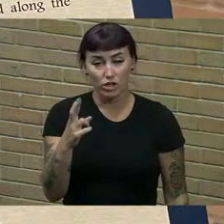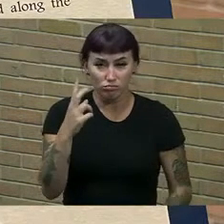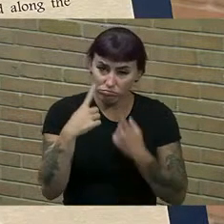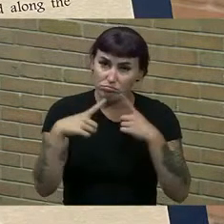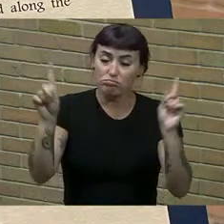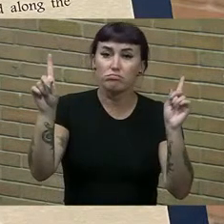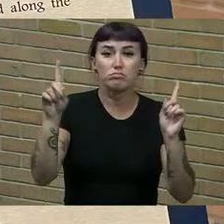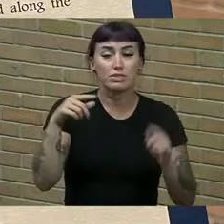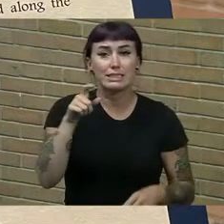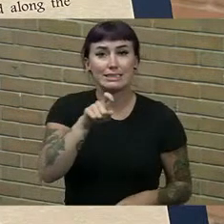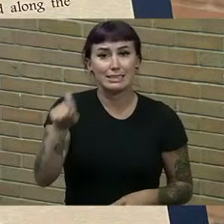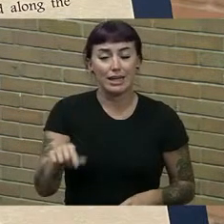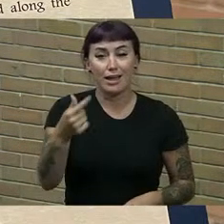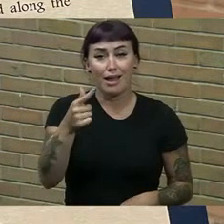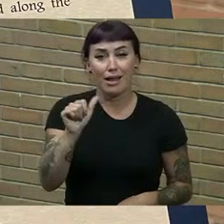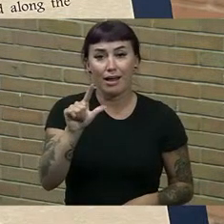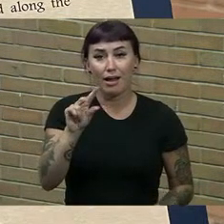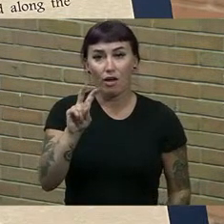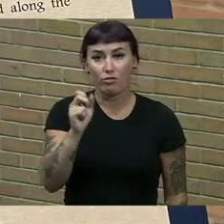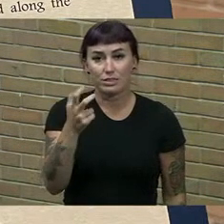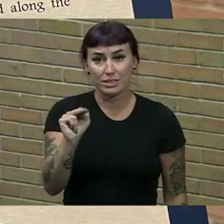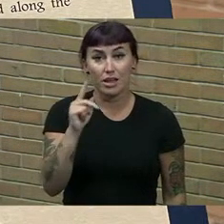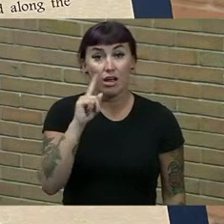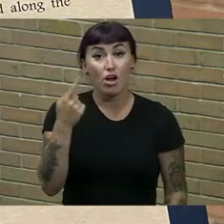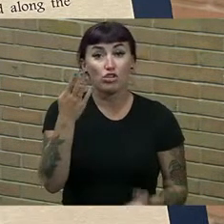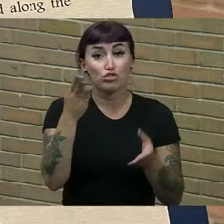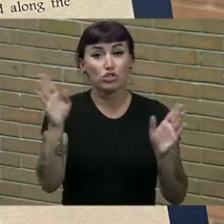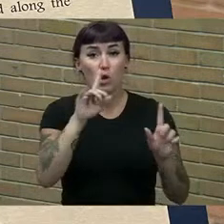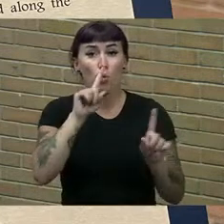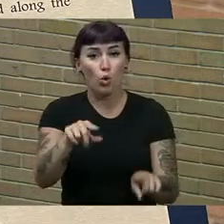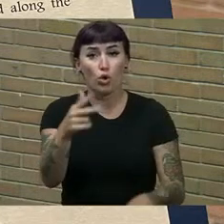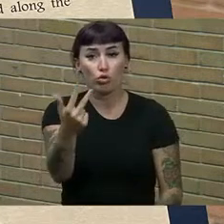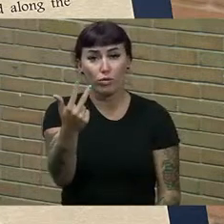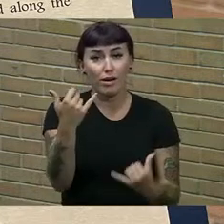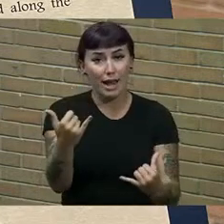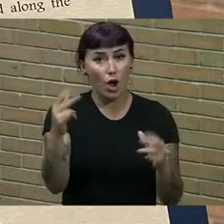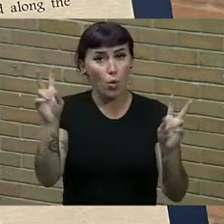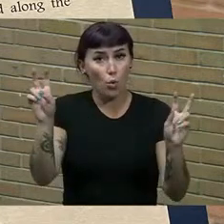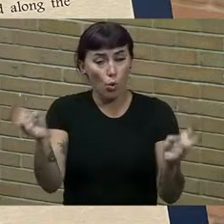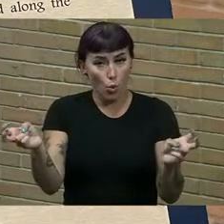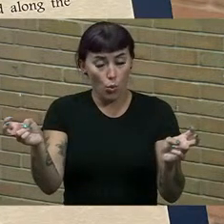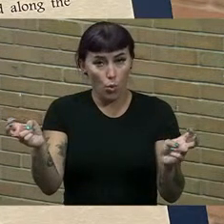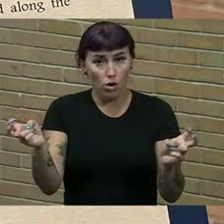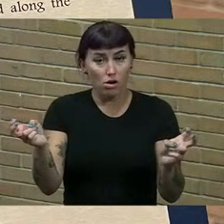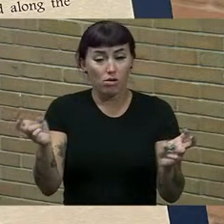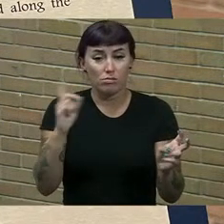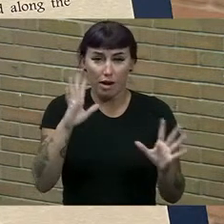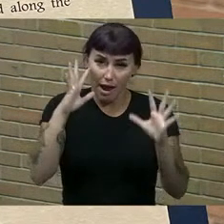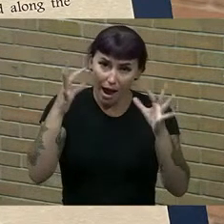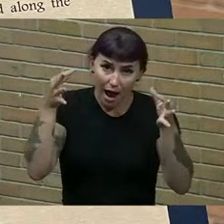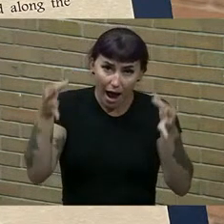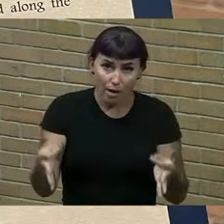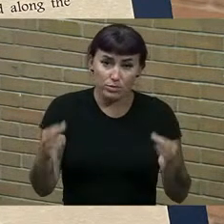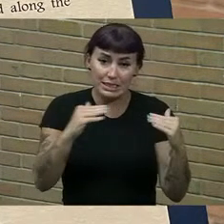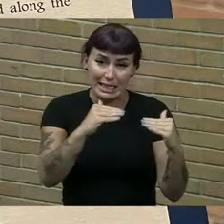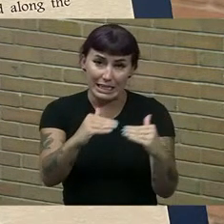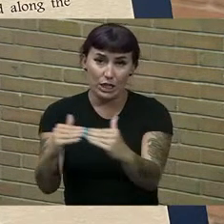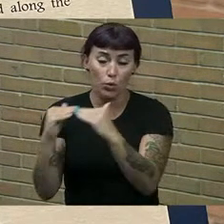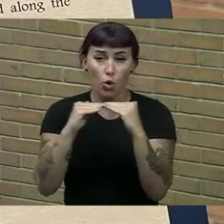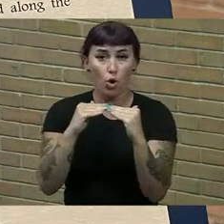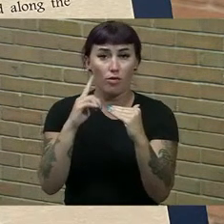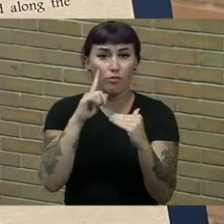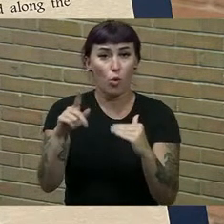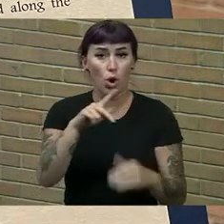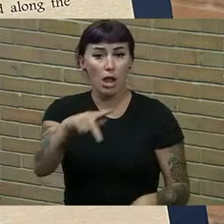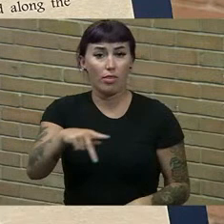Texas, that under General Order 3, there was now, quote, an absolute equality of the